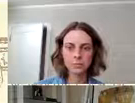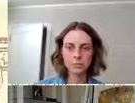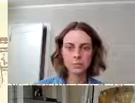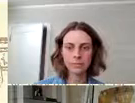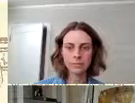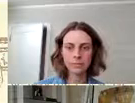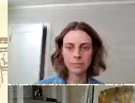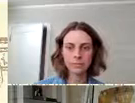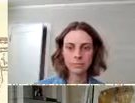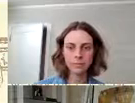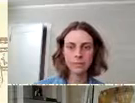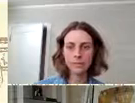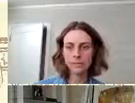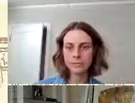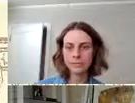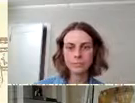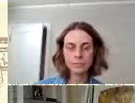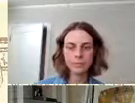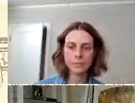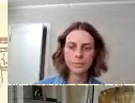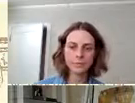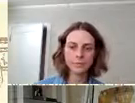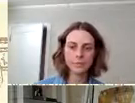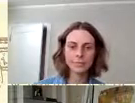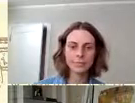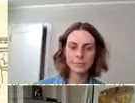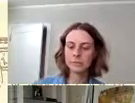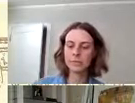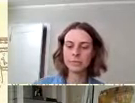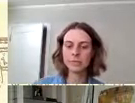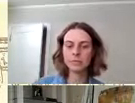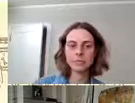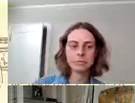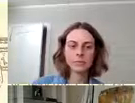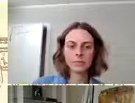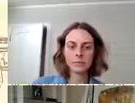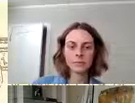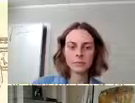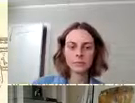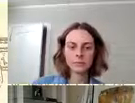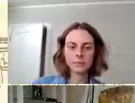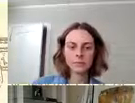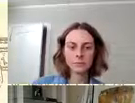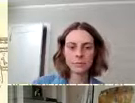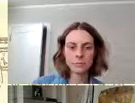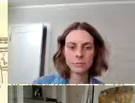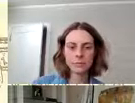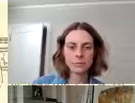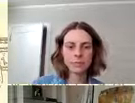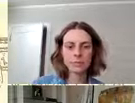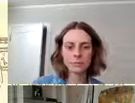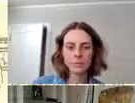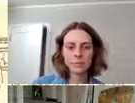death. The works Elizabeth and Ralph gave to the museum still form the core of this collection, which has since grown to more